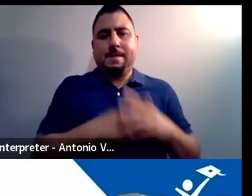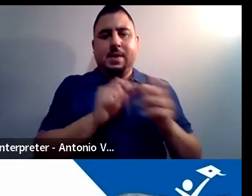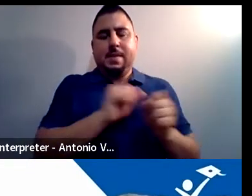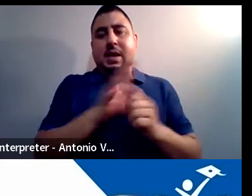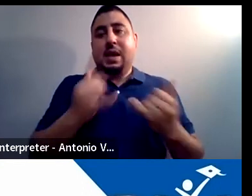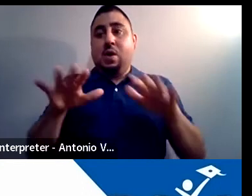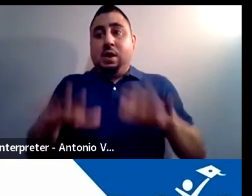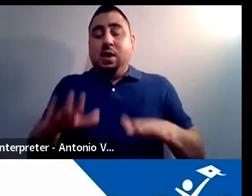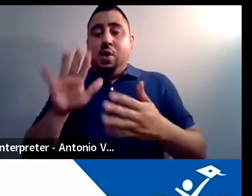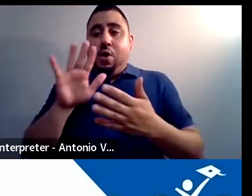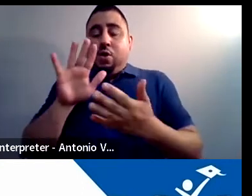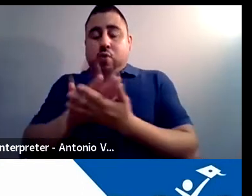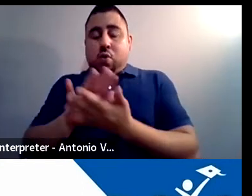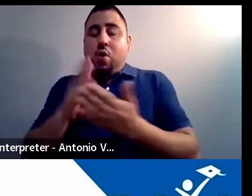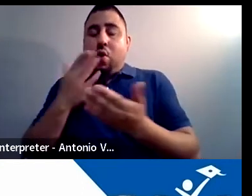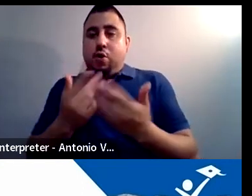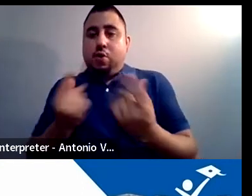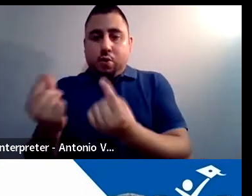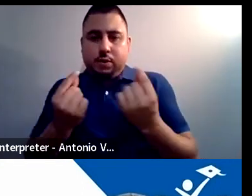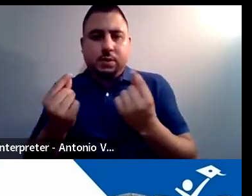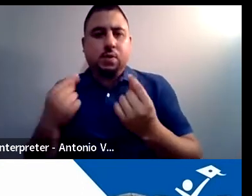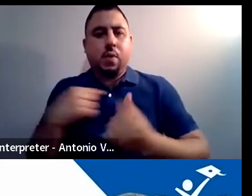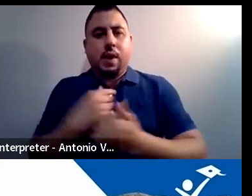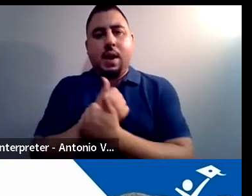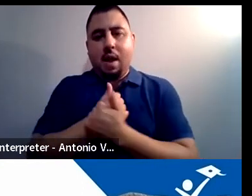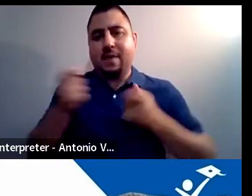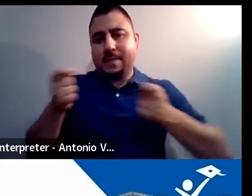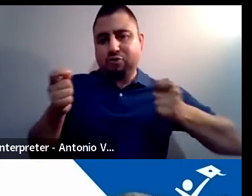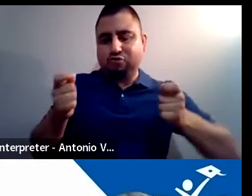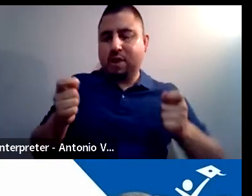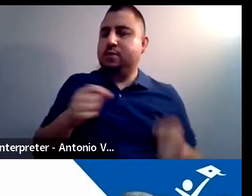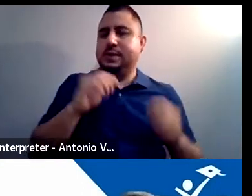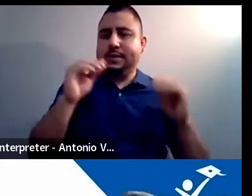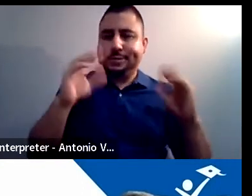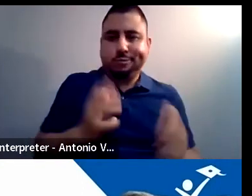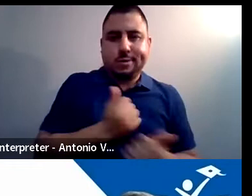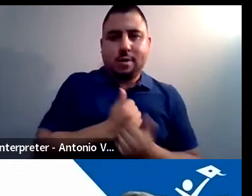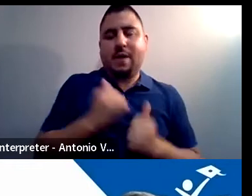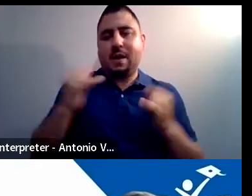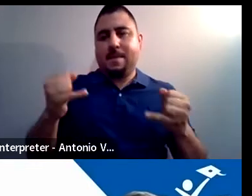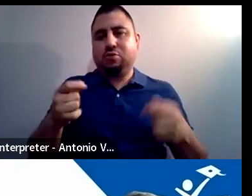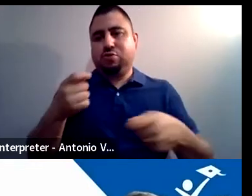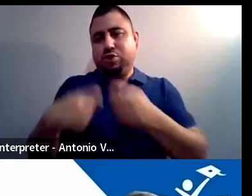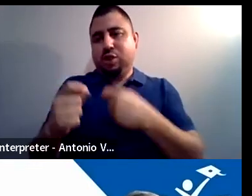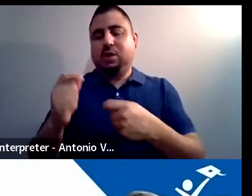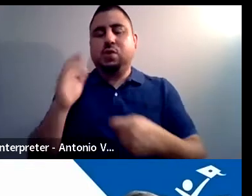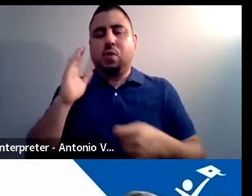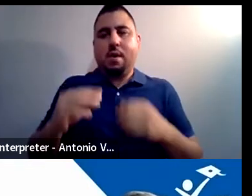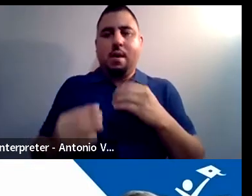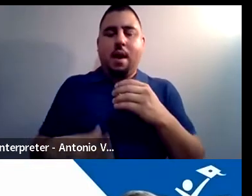settled in a great school with a great routine. We love the administrators, we love the teachers, and a boundary change would just